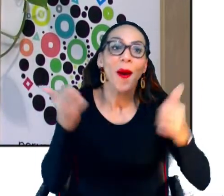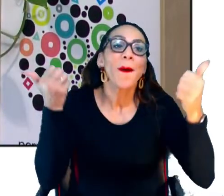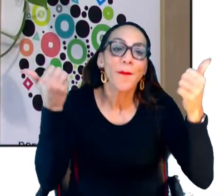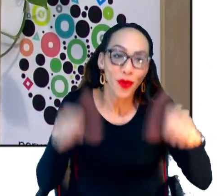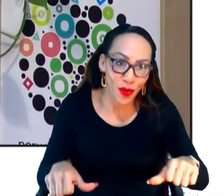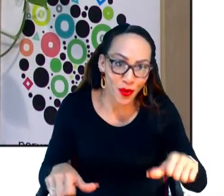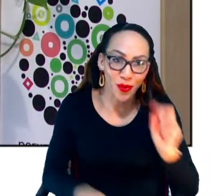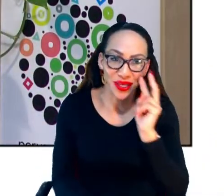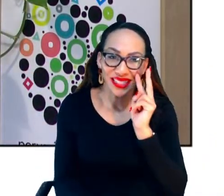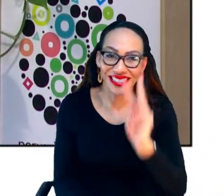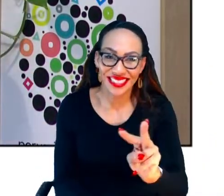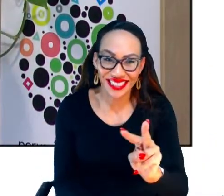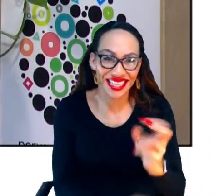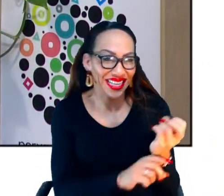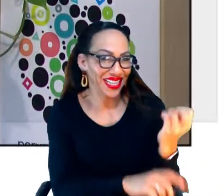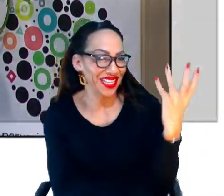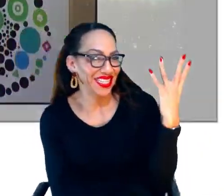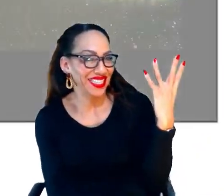it. Right.